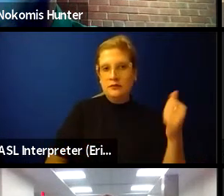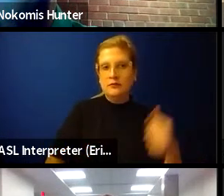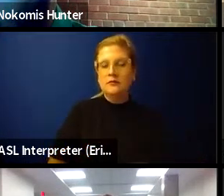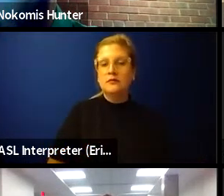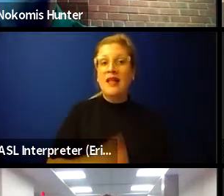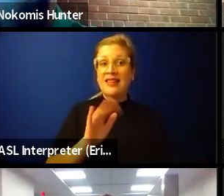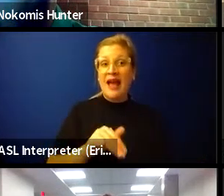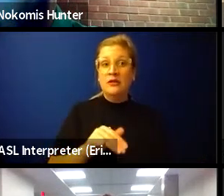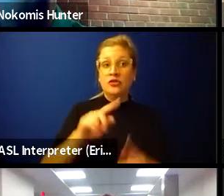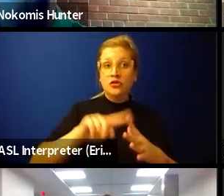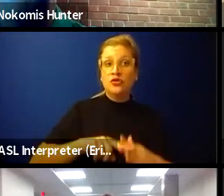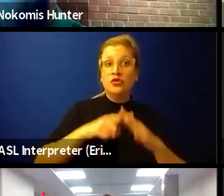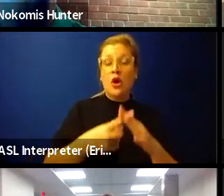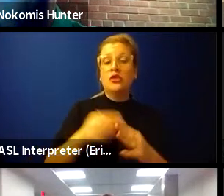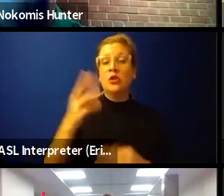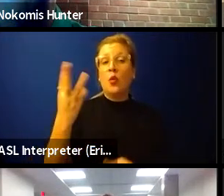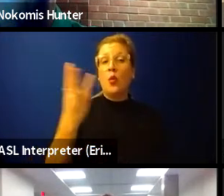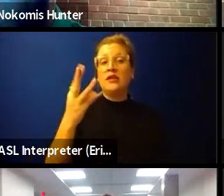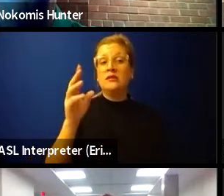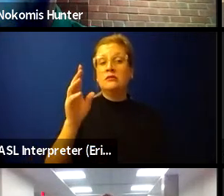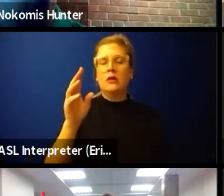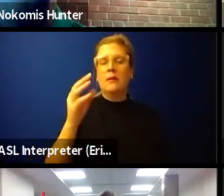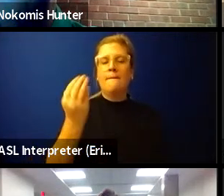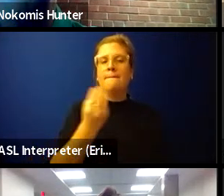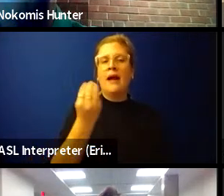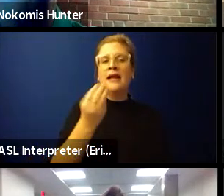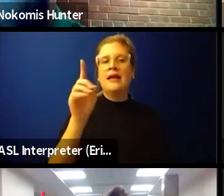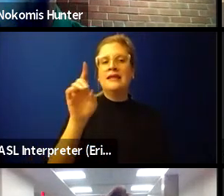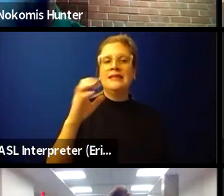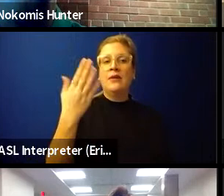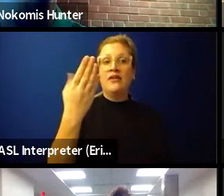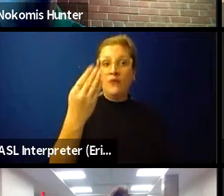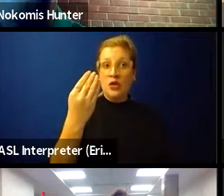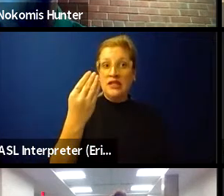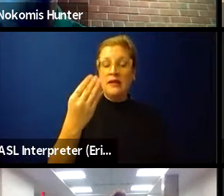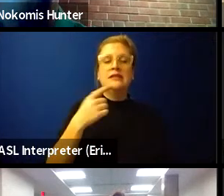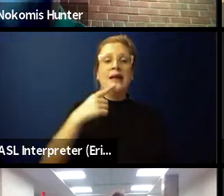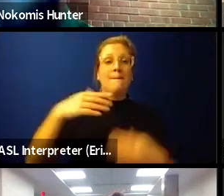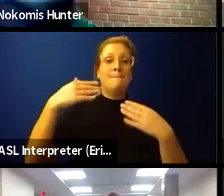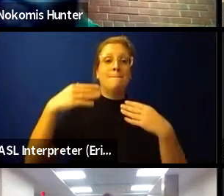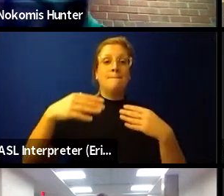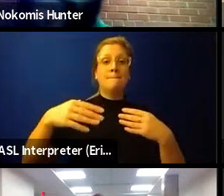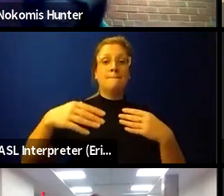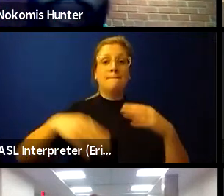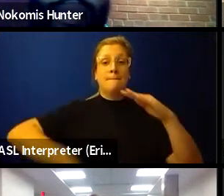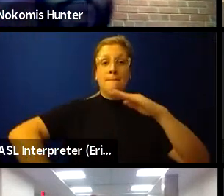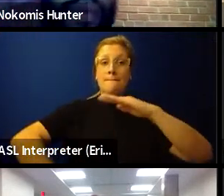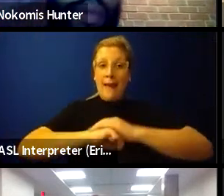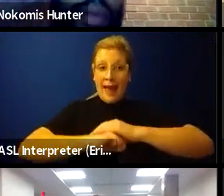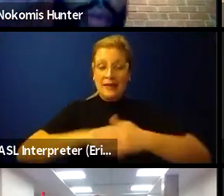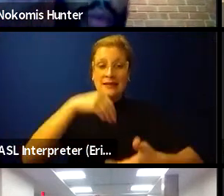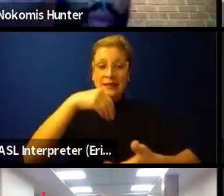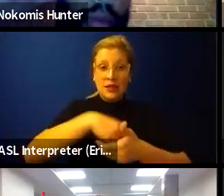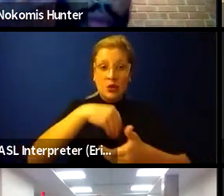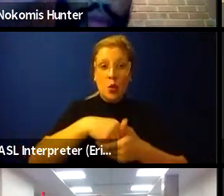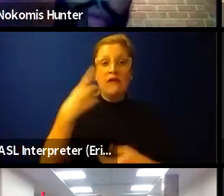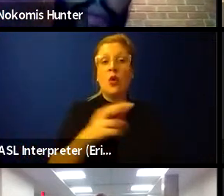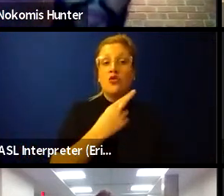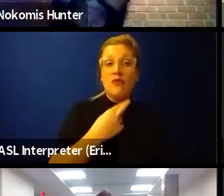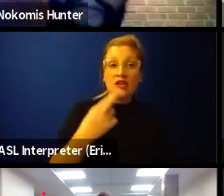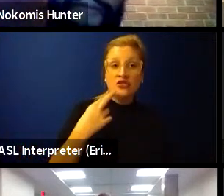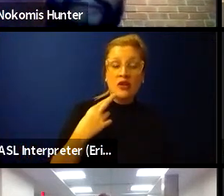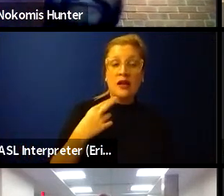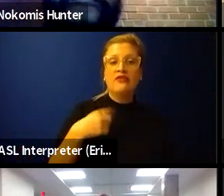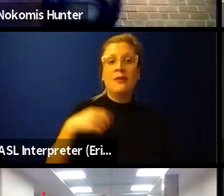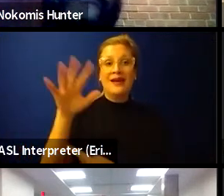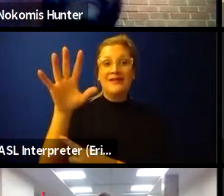Effective Monday, December the 14th, the maximum indoor capacity restaurant is reduced from 50% to